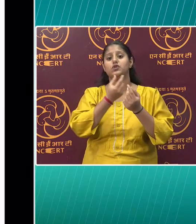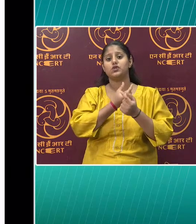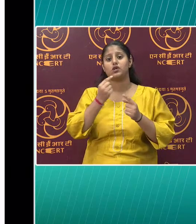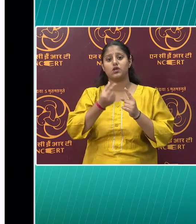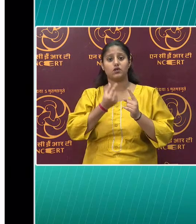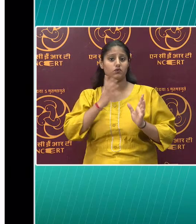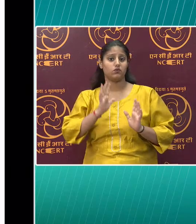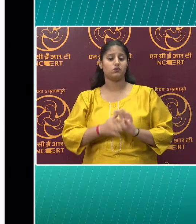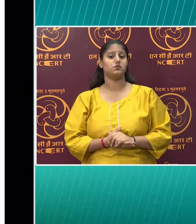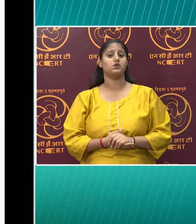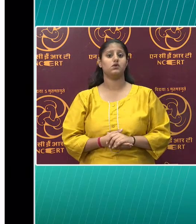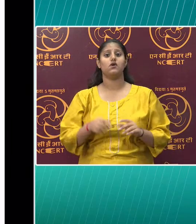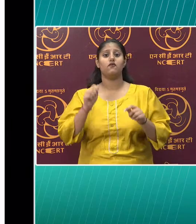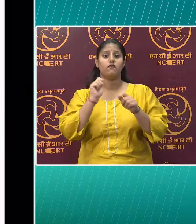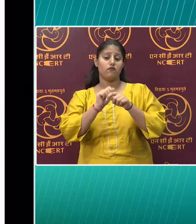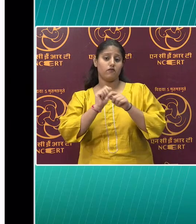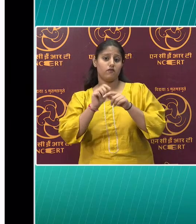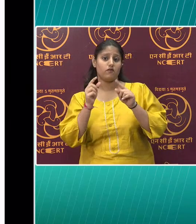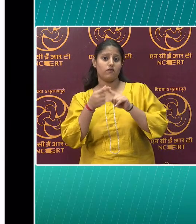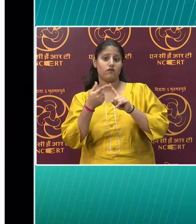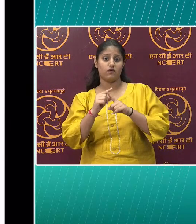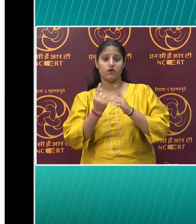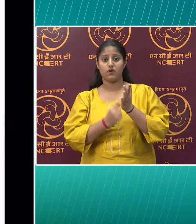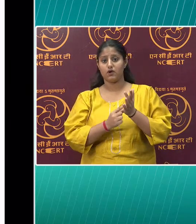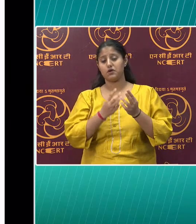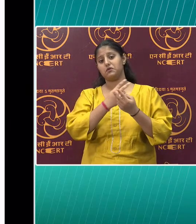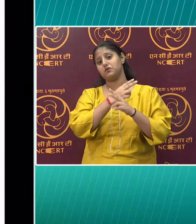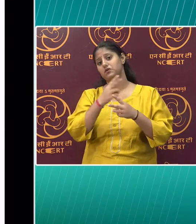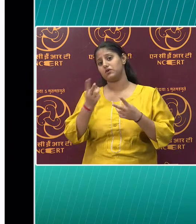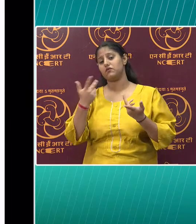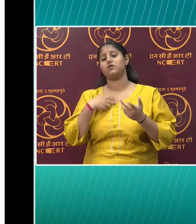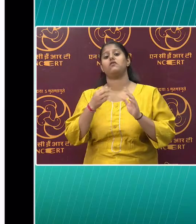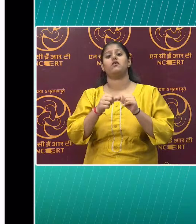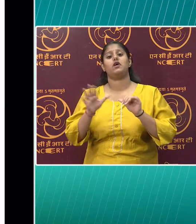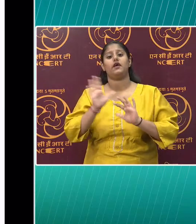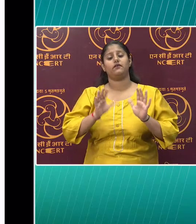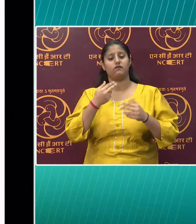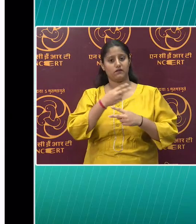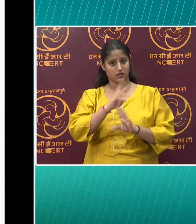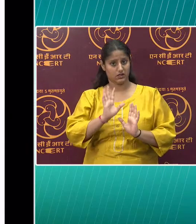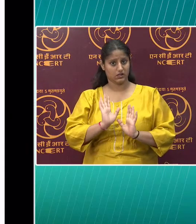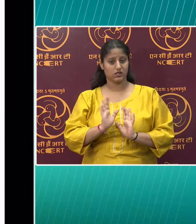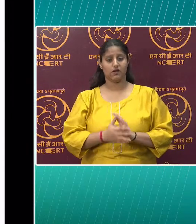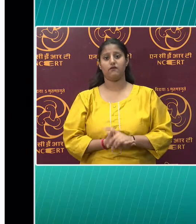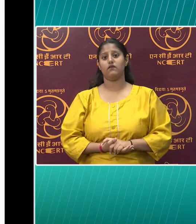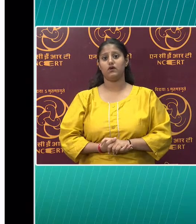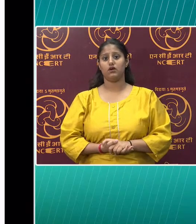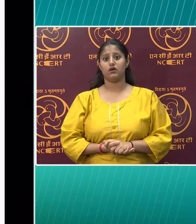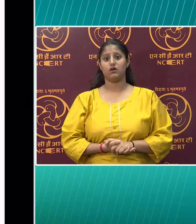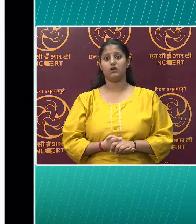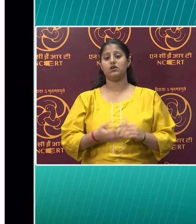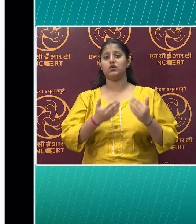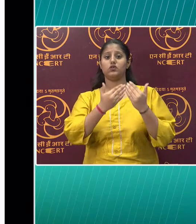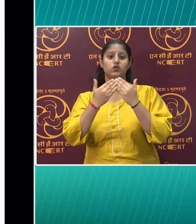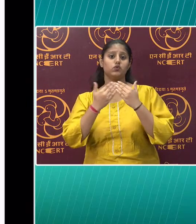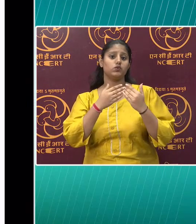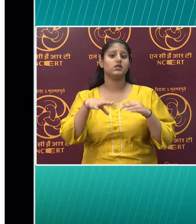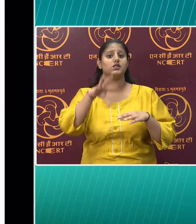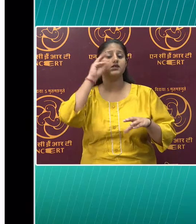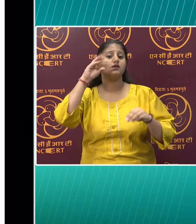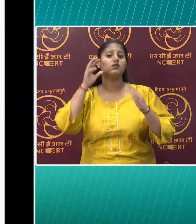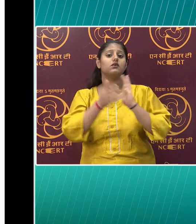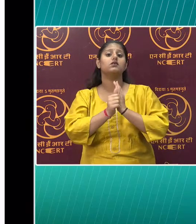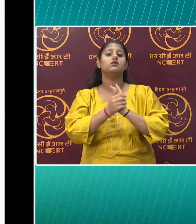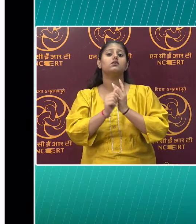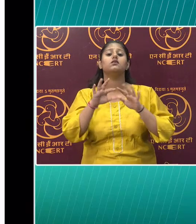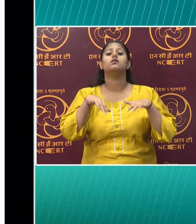work, work education. This kind of activities were going on where students were acquiring certain skills.